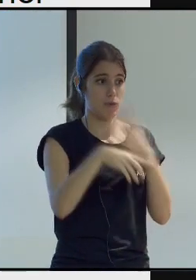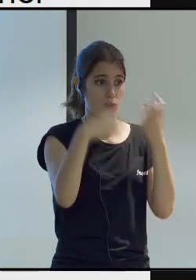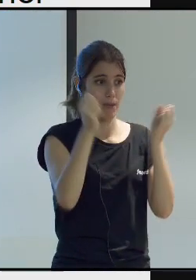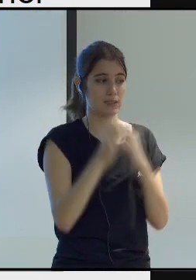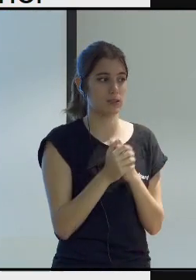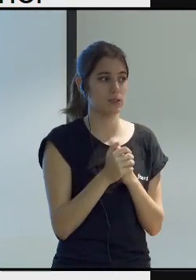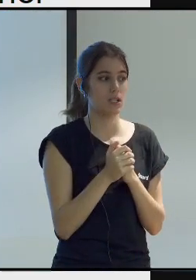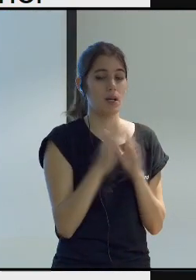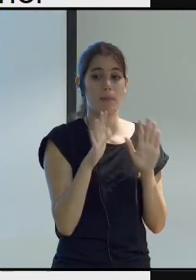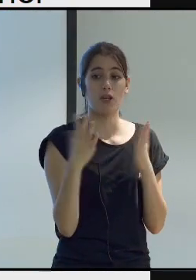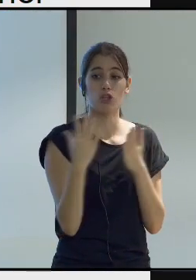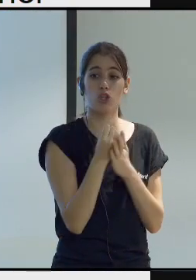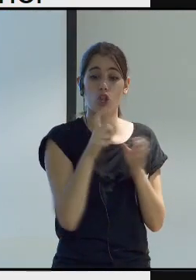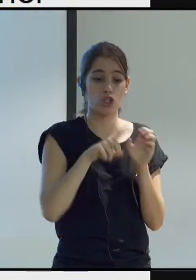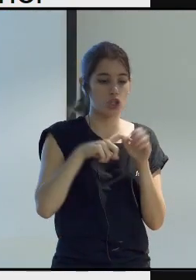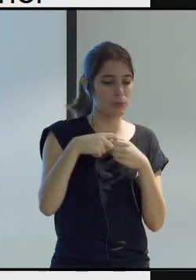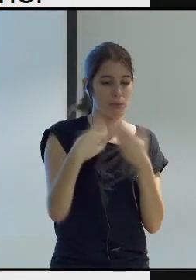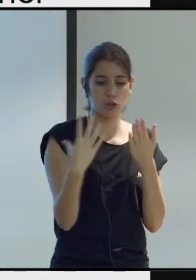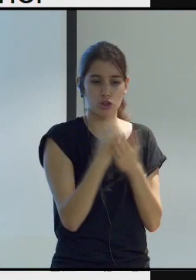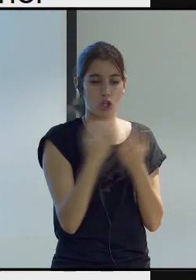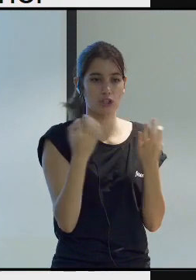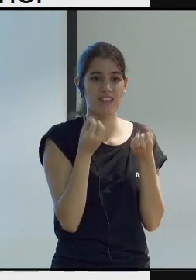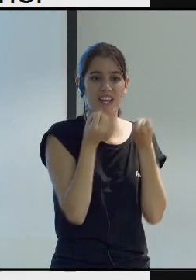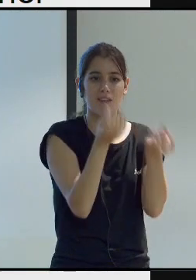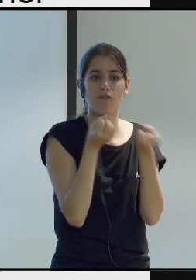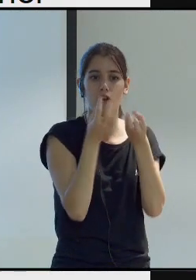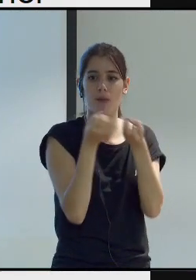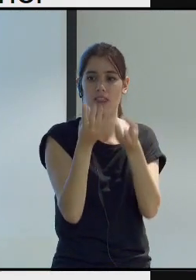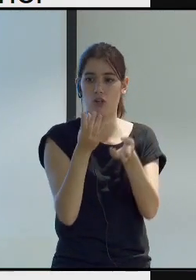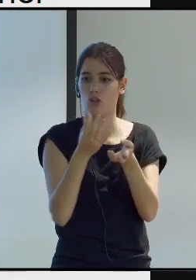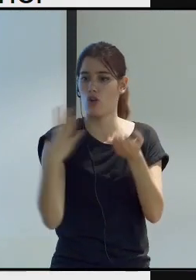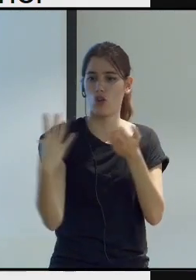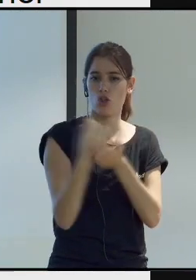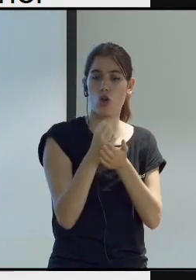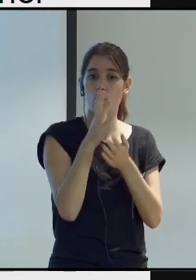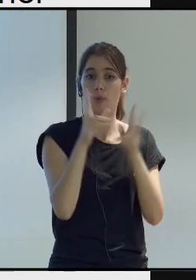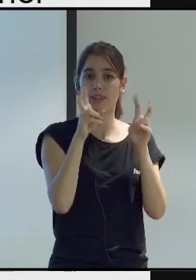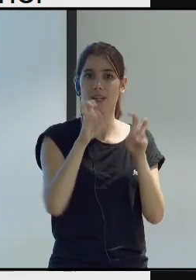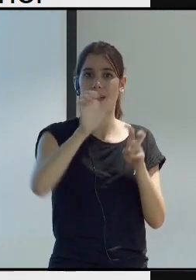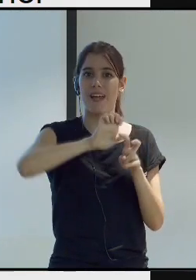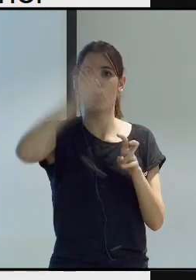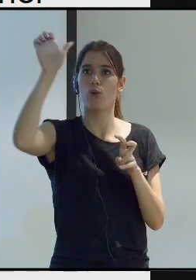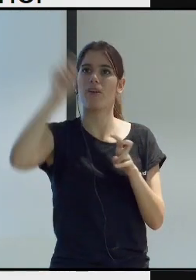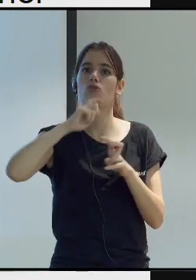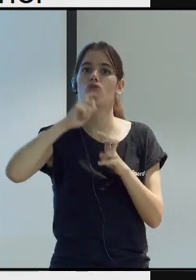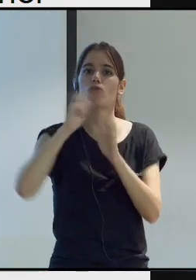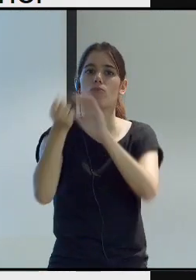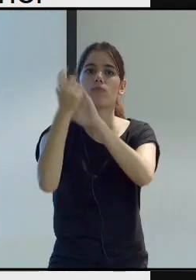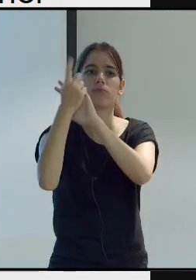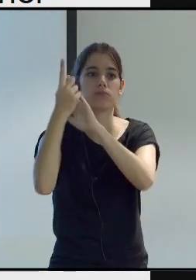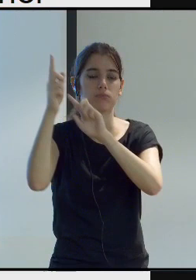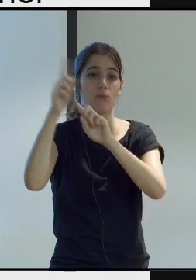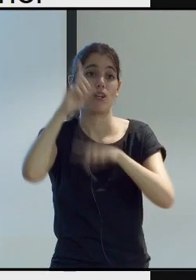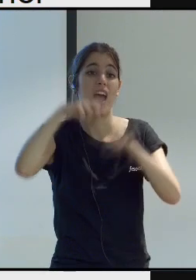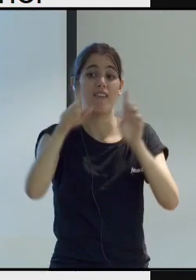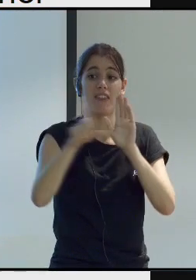members are informed about the developments that happen on European level, because sometimes we have legislation, we all have the